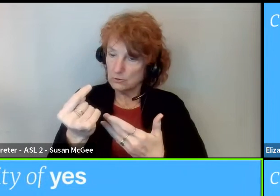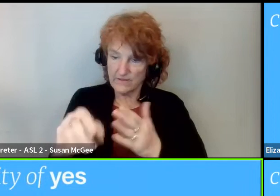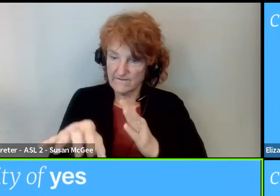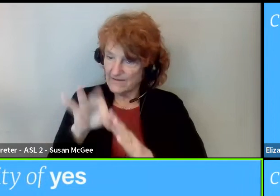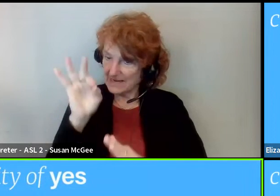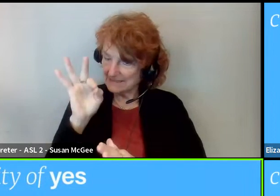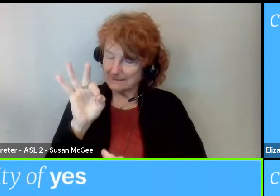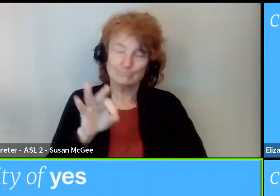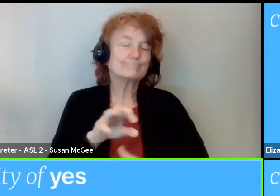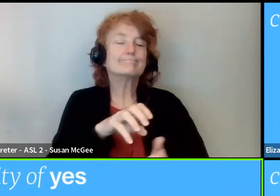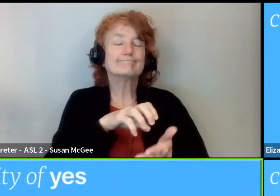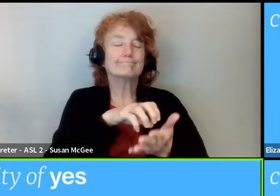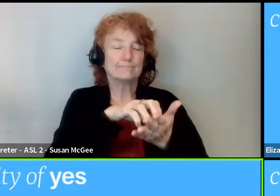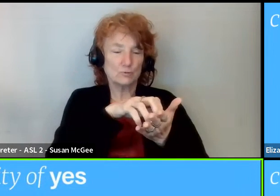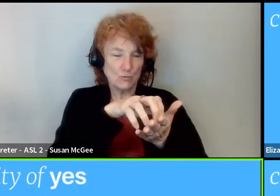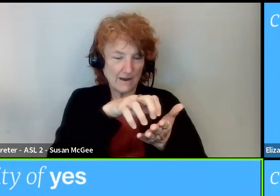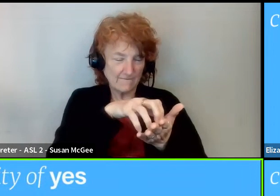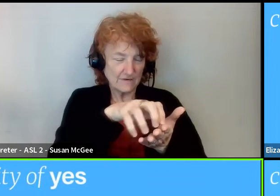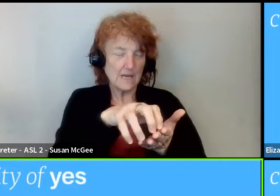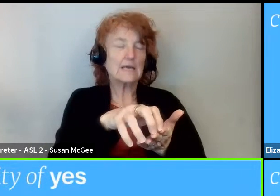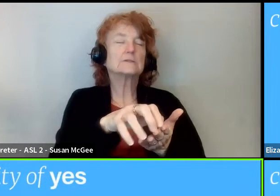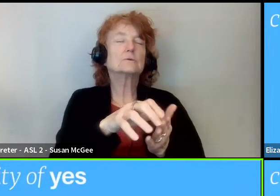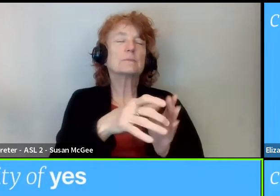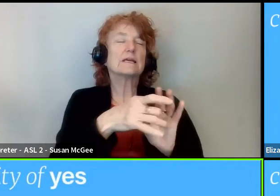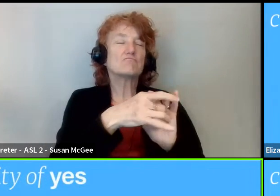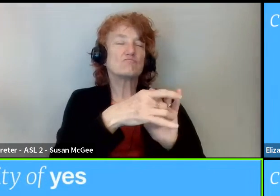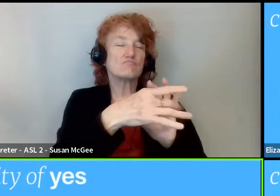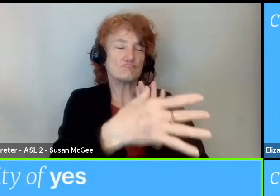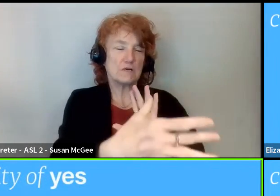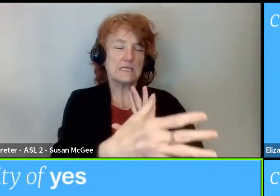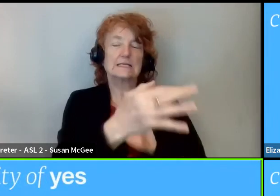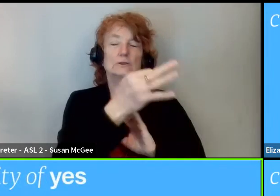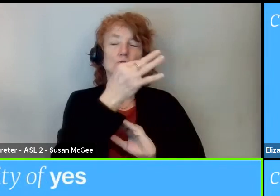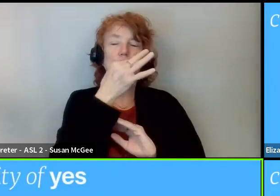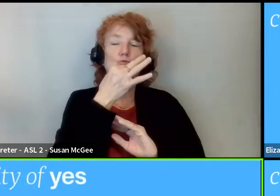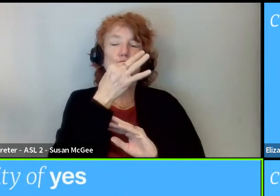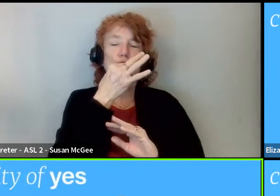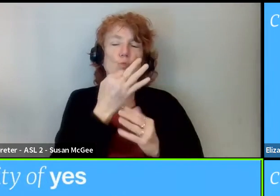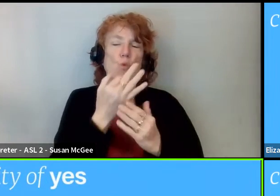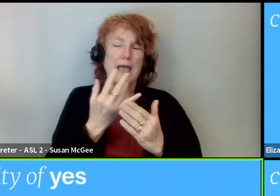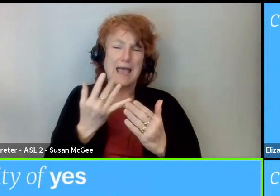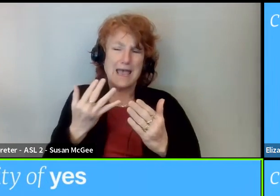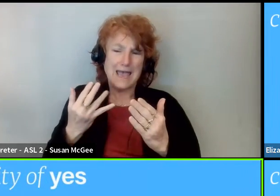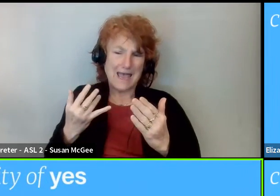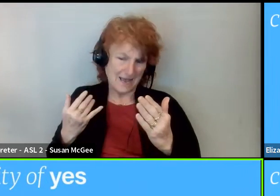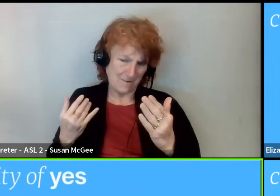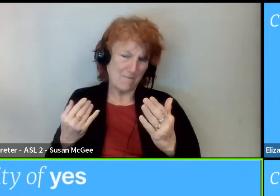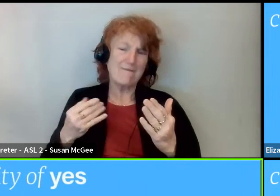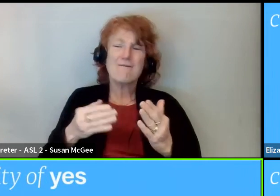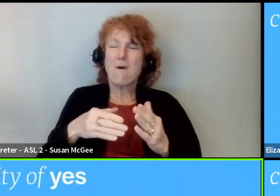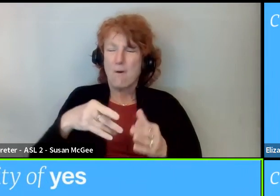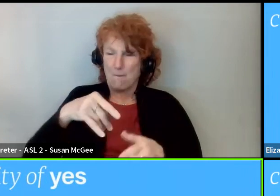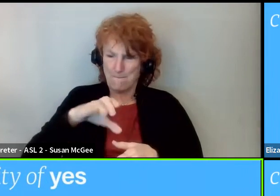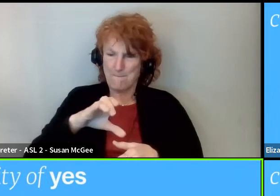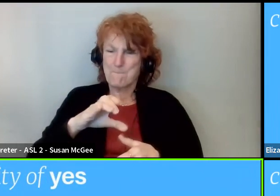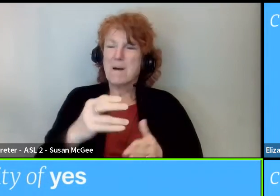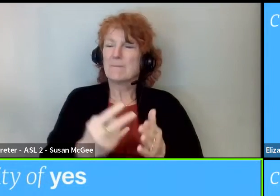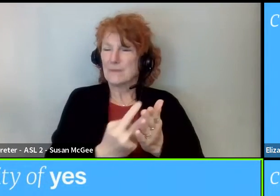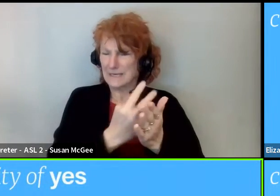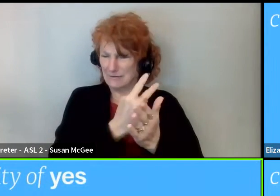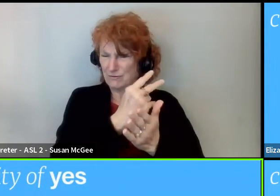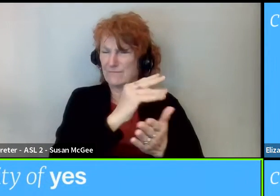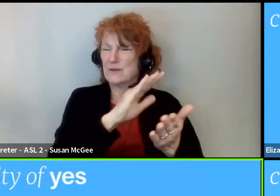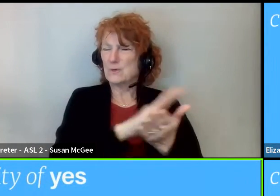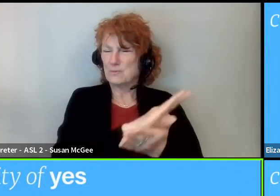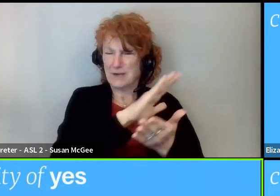housing opportunity will be released in the coming weeks, well in advance of entering the public review process, so that people have time to read all those pages, really